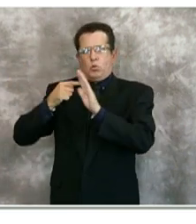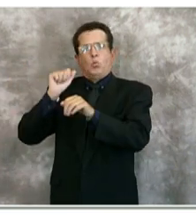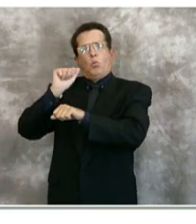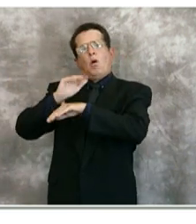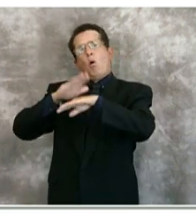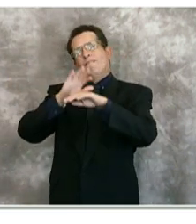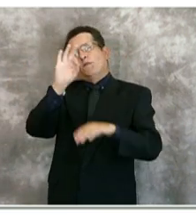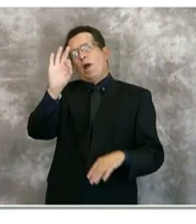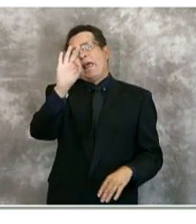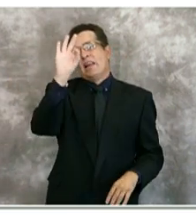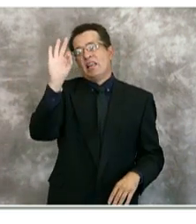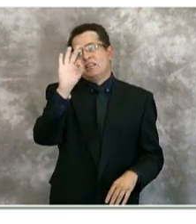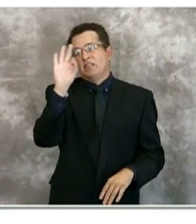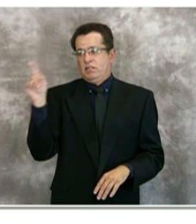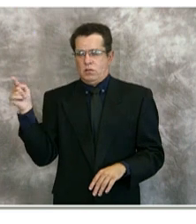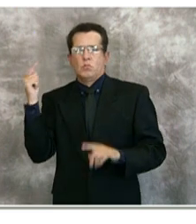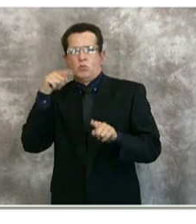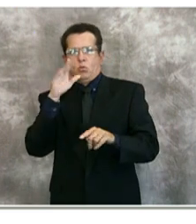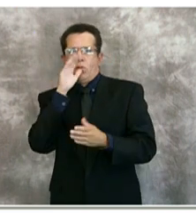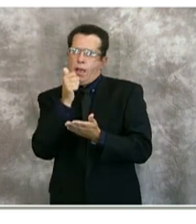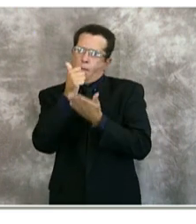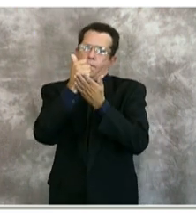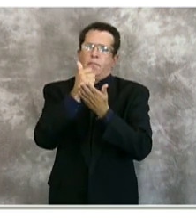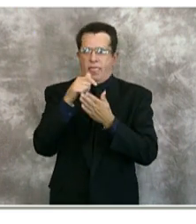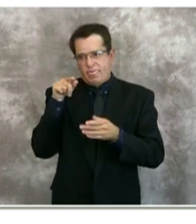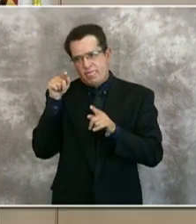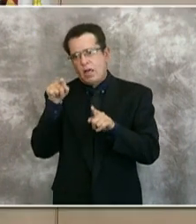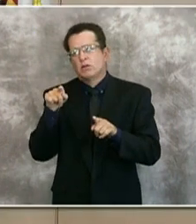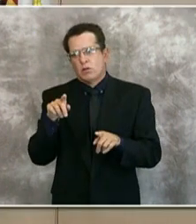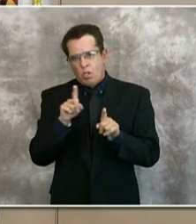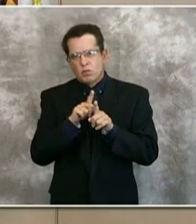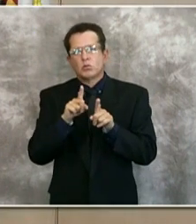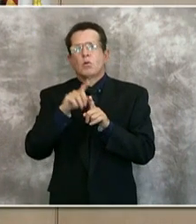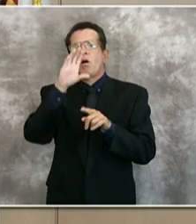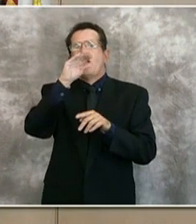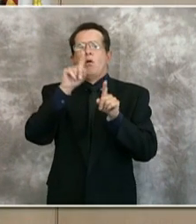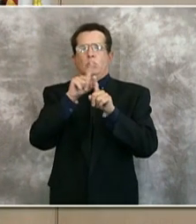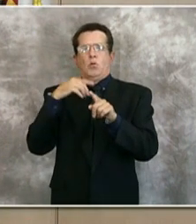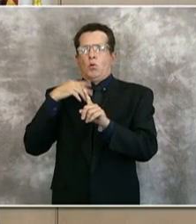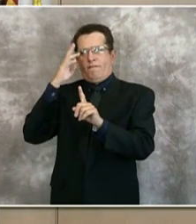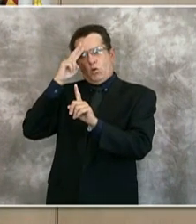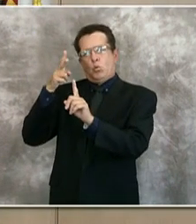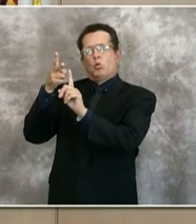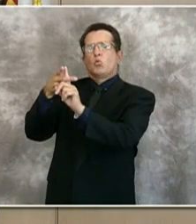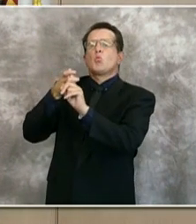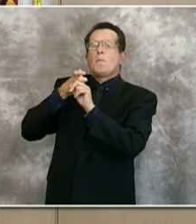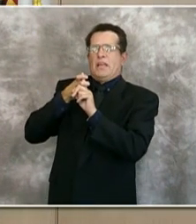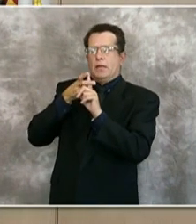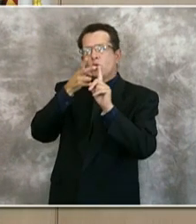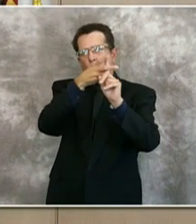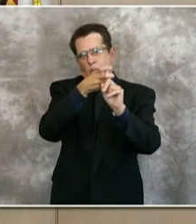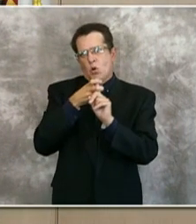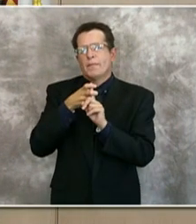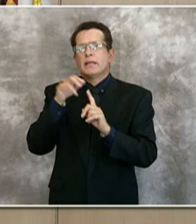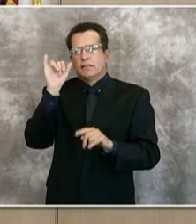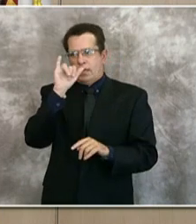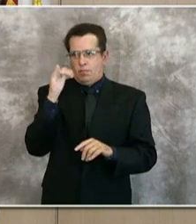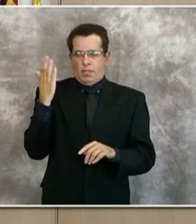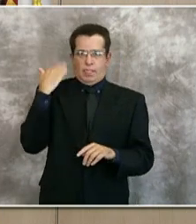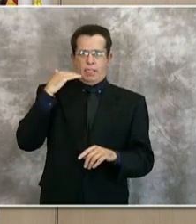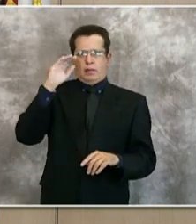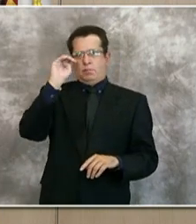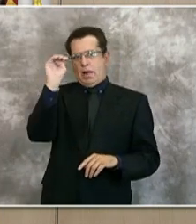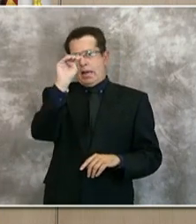on Friday. And also, we've shared with you our recruitment process. As of close of business on